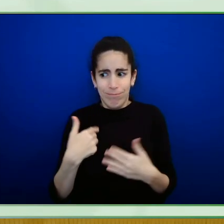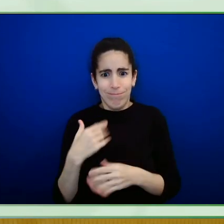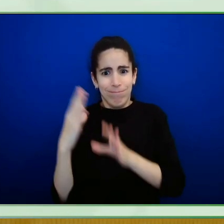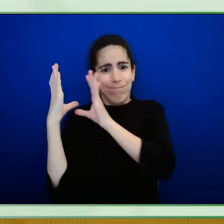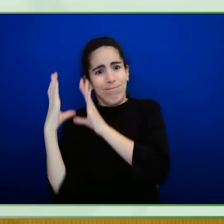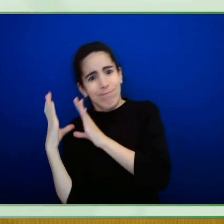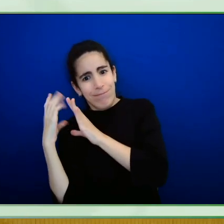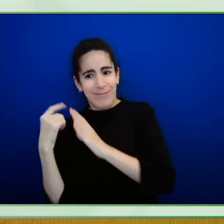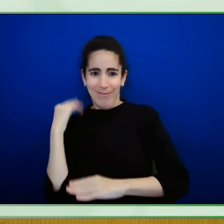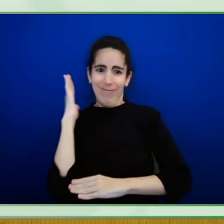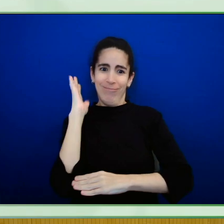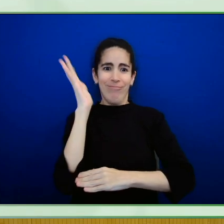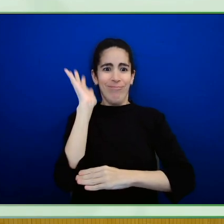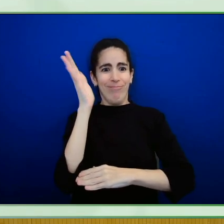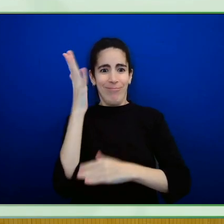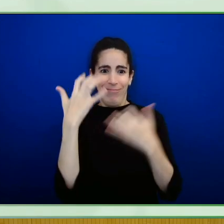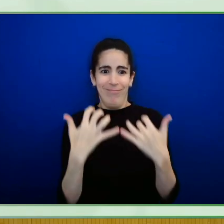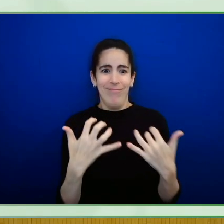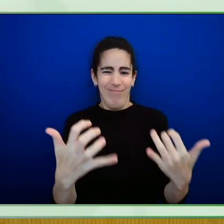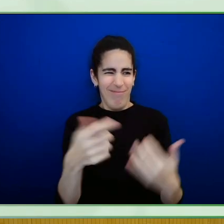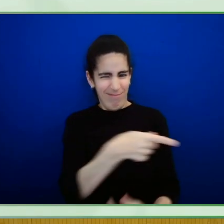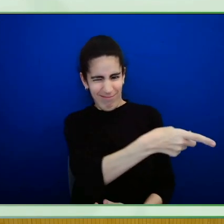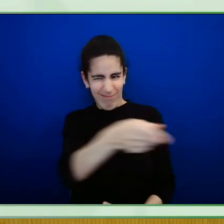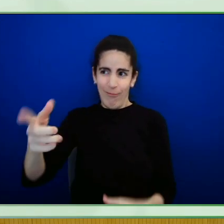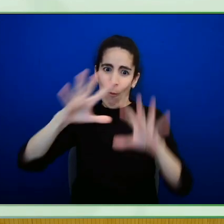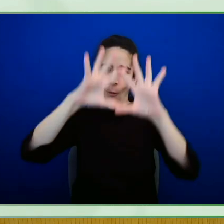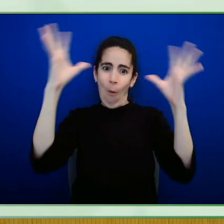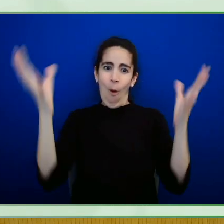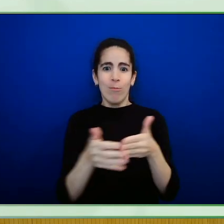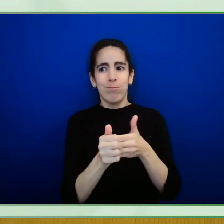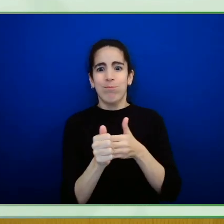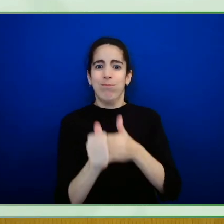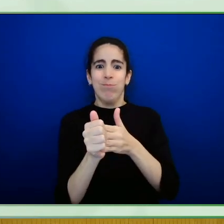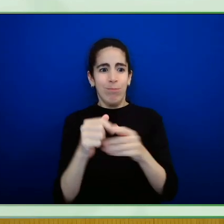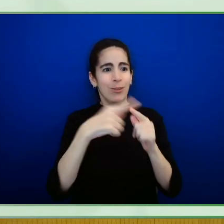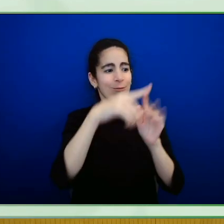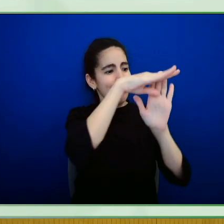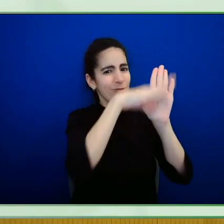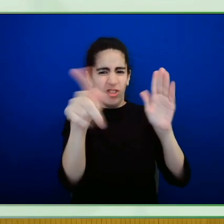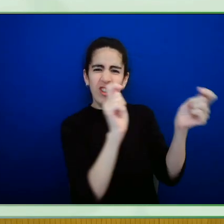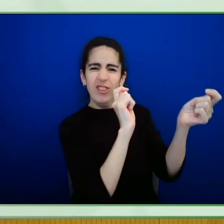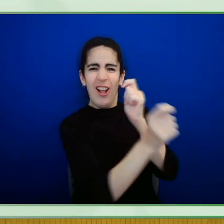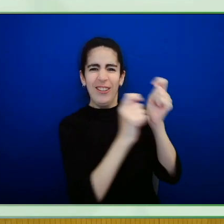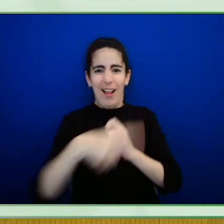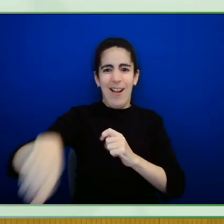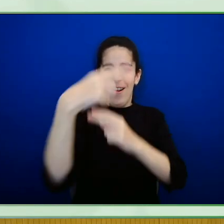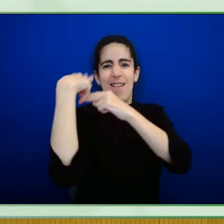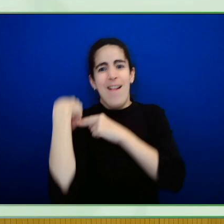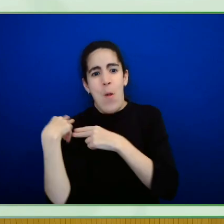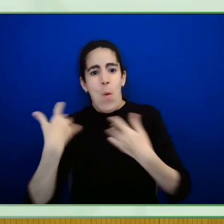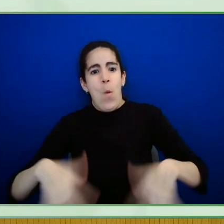world leaders and game changers. So I think everything I'm gonna say is gonna be